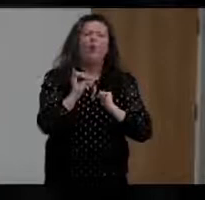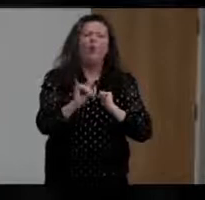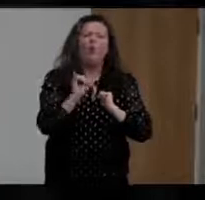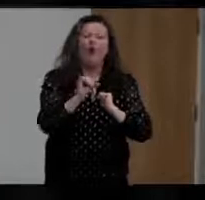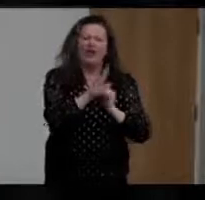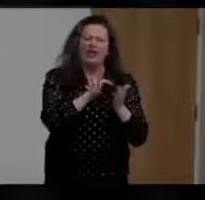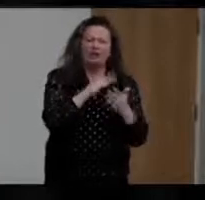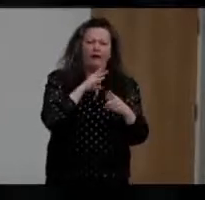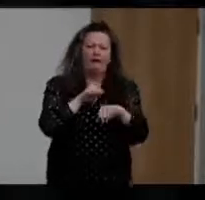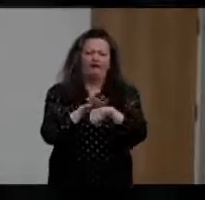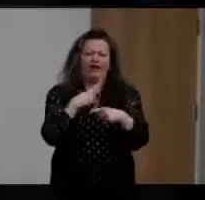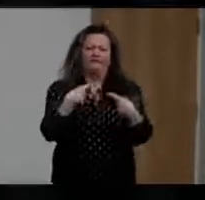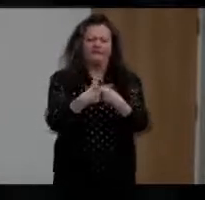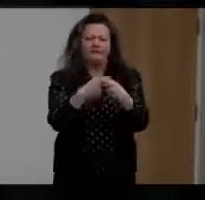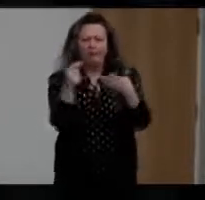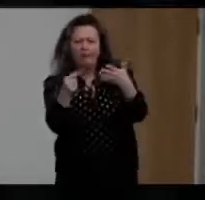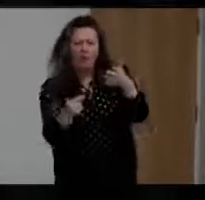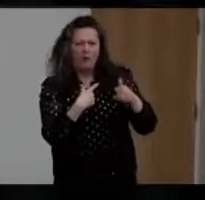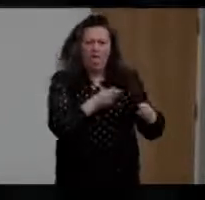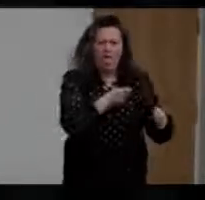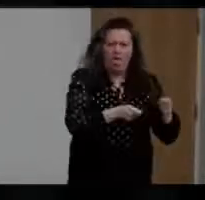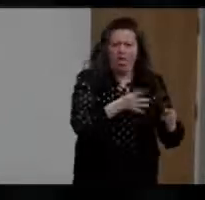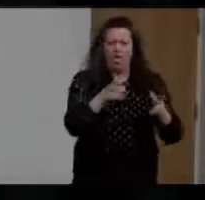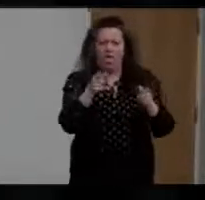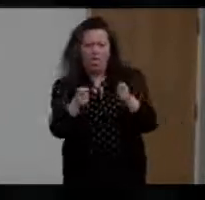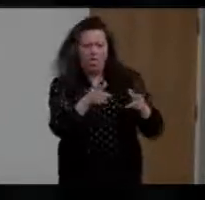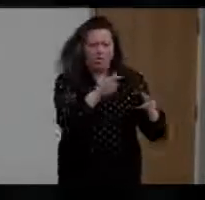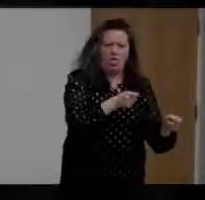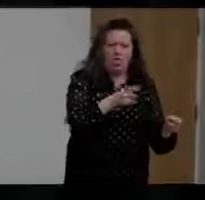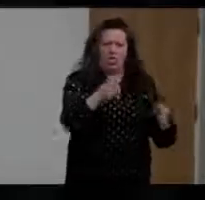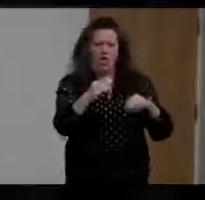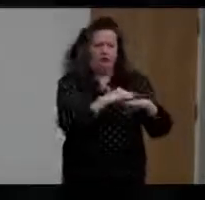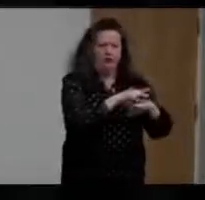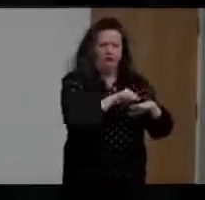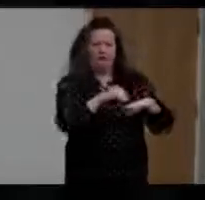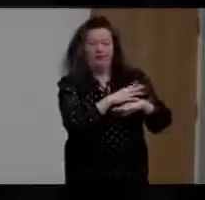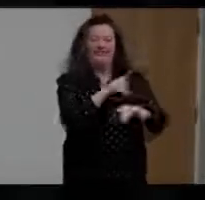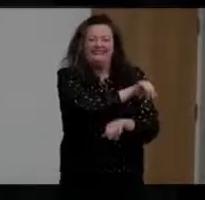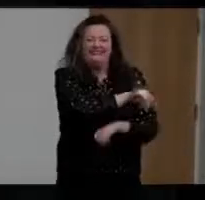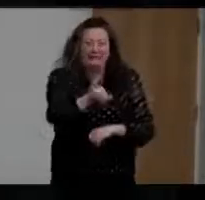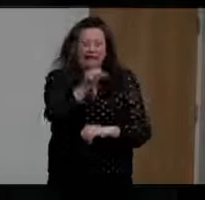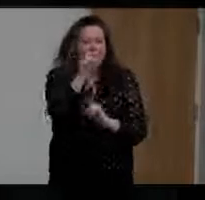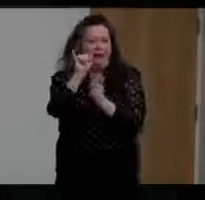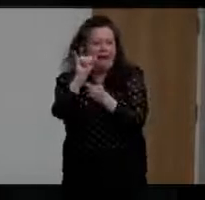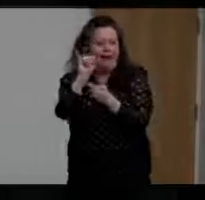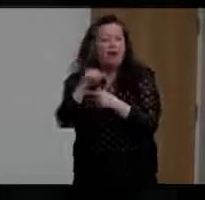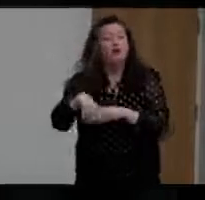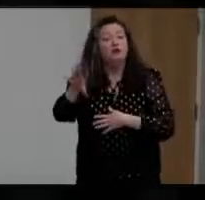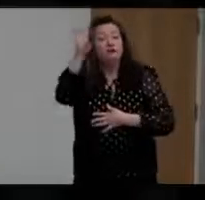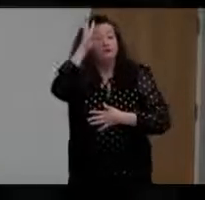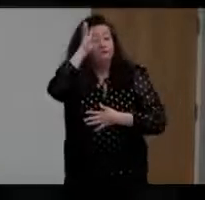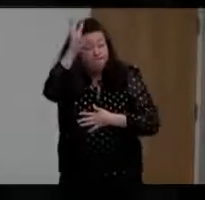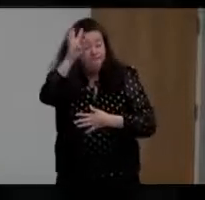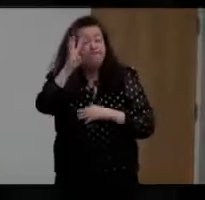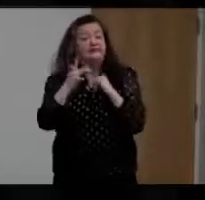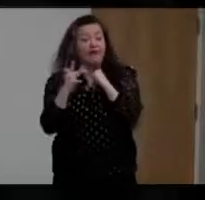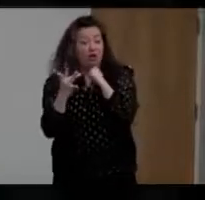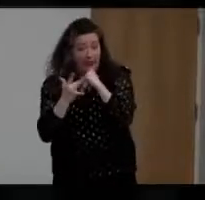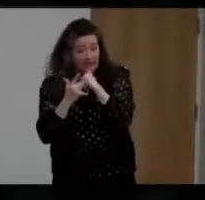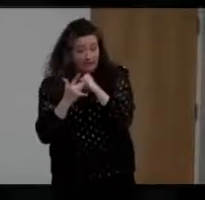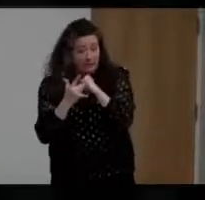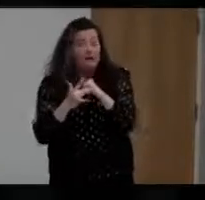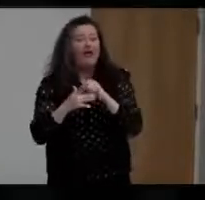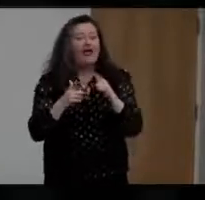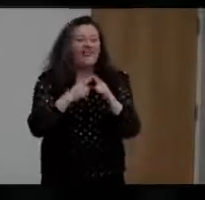is that these algorithms can evolve over time. They should evolve, but it brings a whole new layer of oversight. We have to be able to recreate